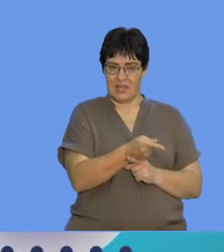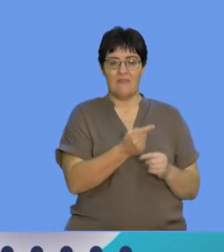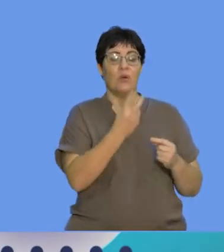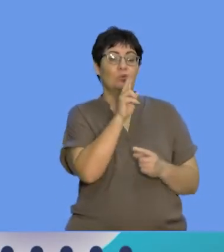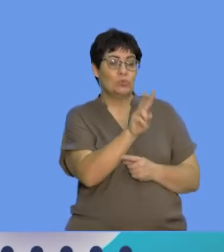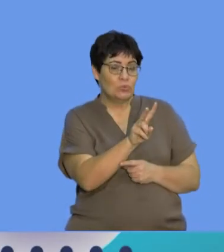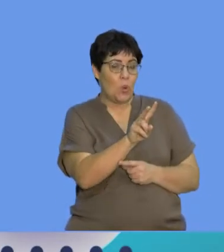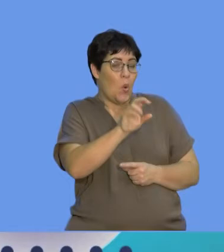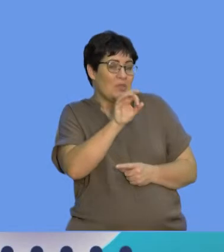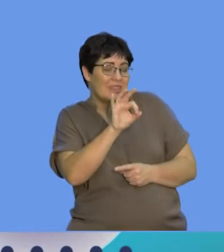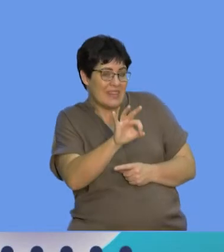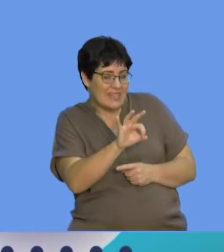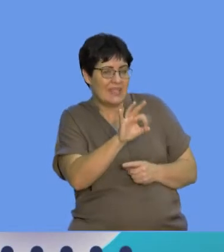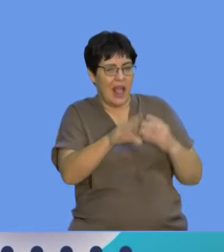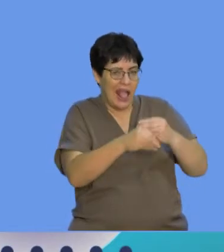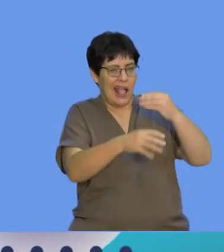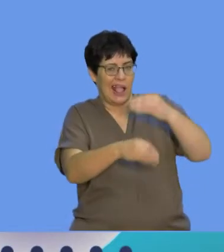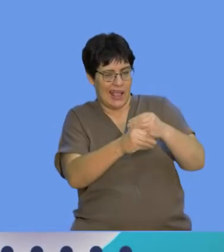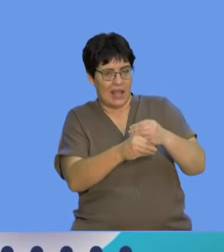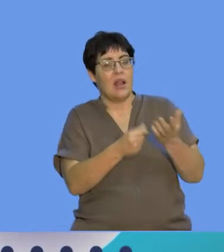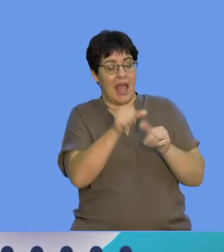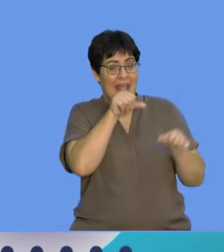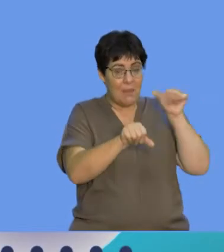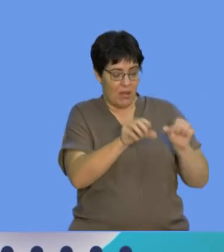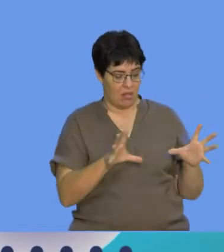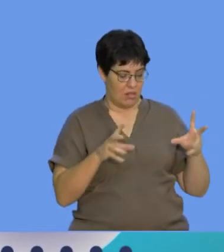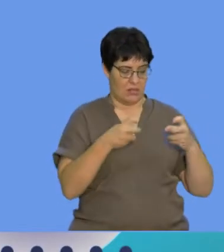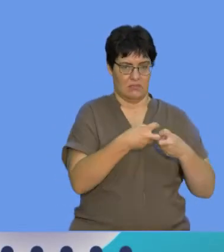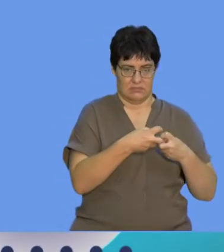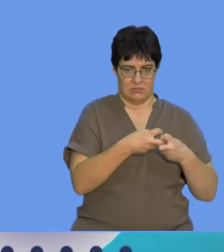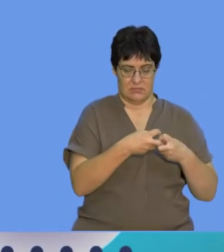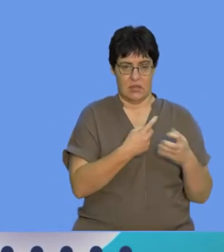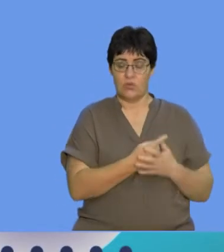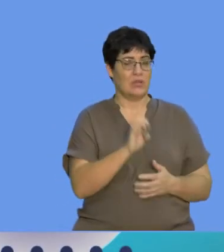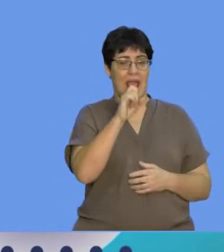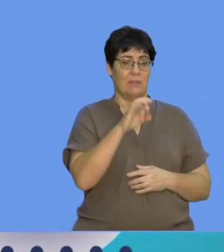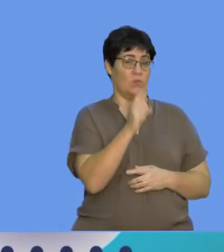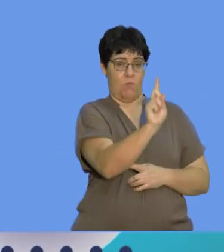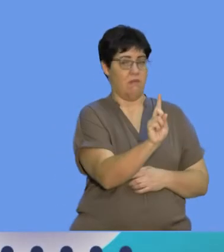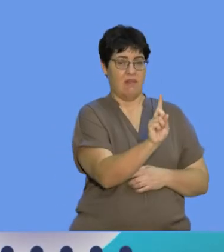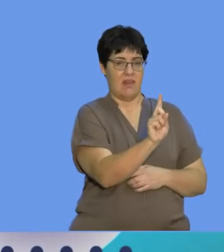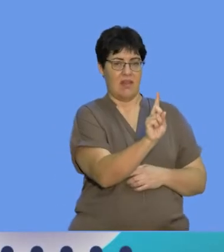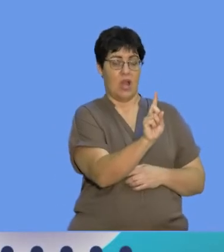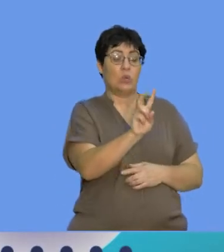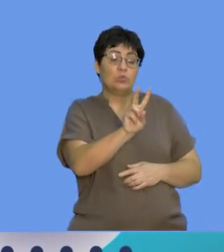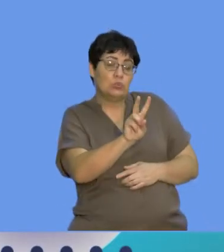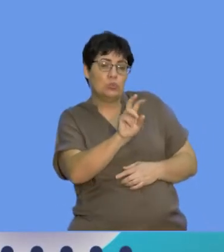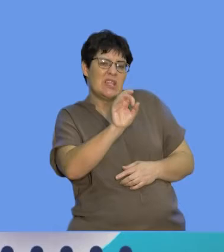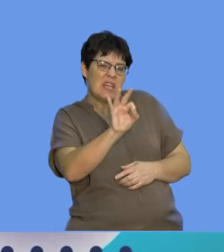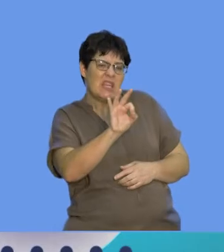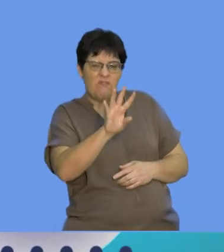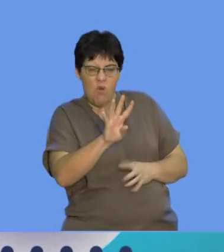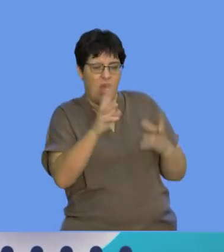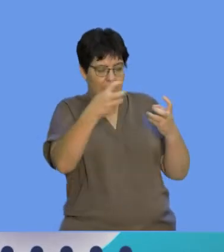or more different elements that are chemically joined together. So it's not an element, a single element that is joined together. It should